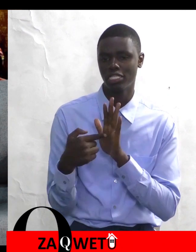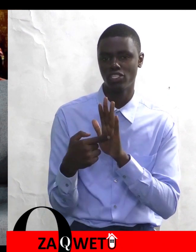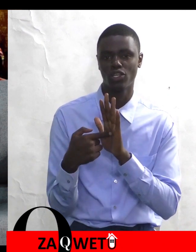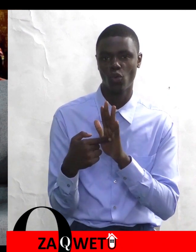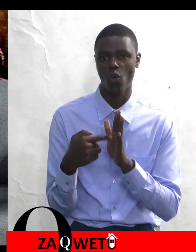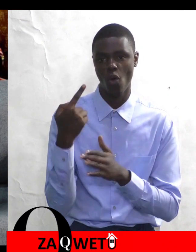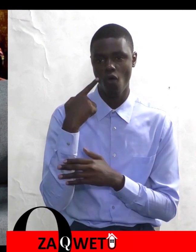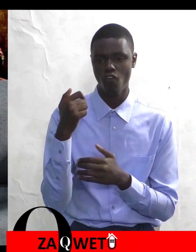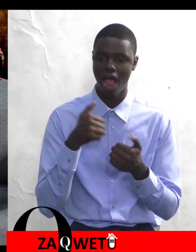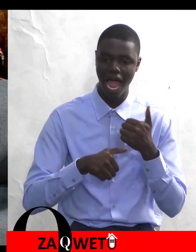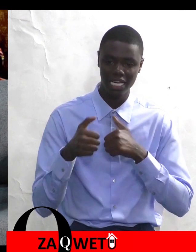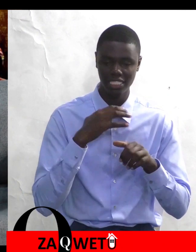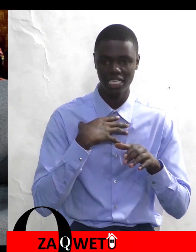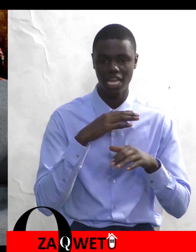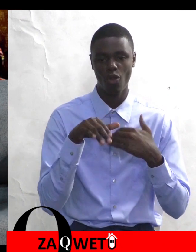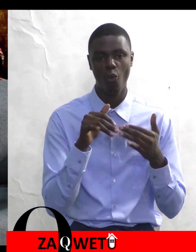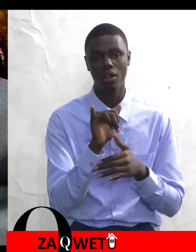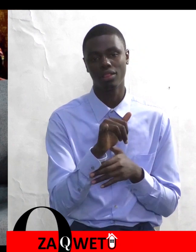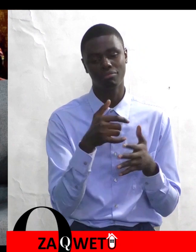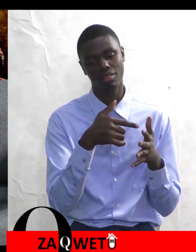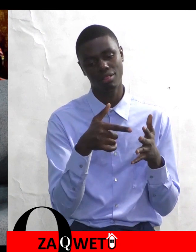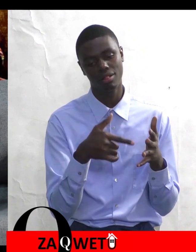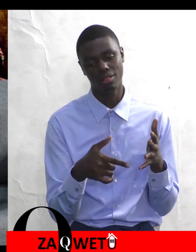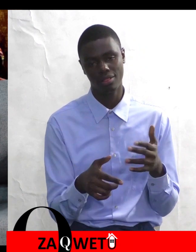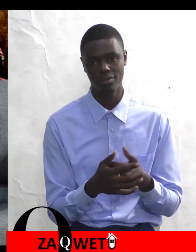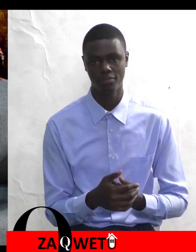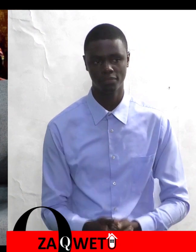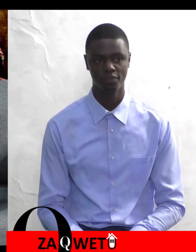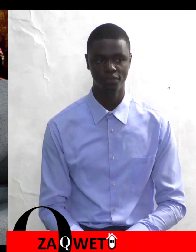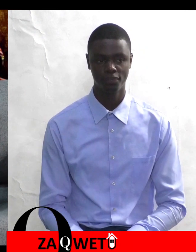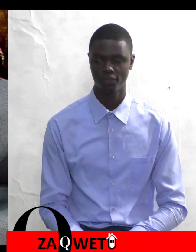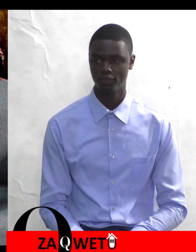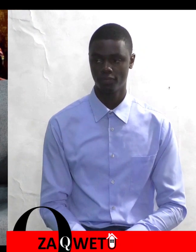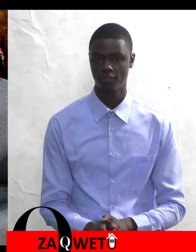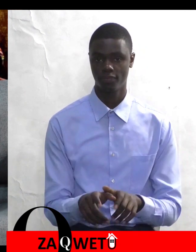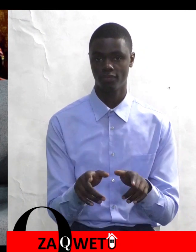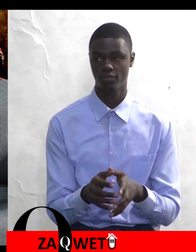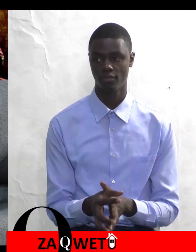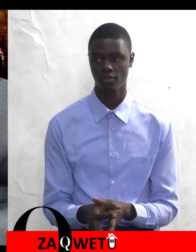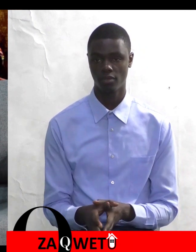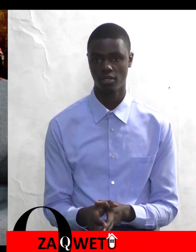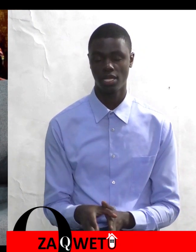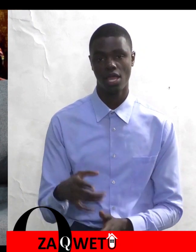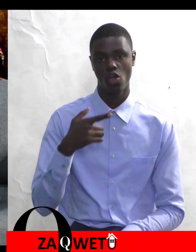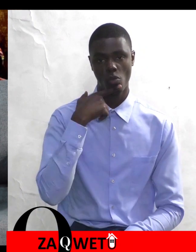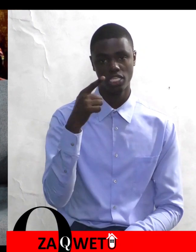Ah. Hiyo ni show, sasa ya acting and all that. Mm-hmm. Yeah. So